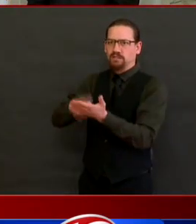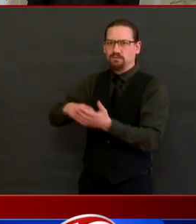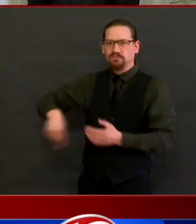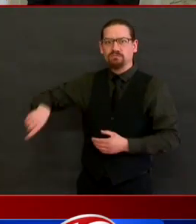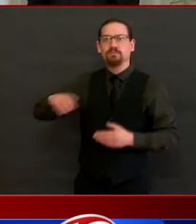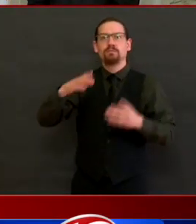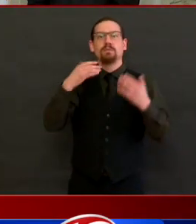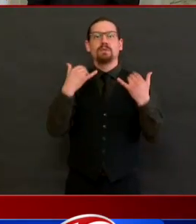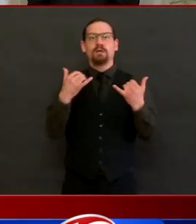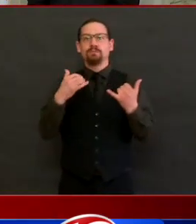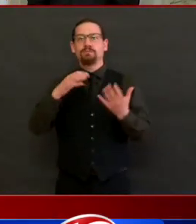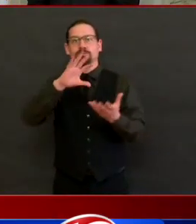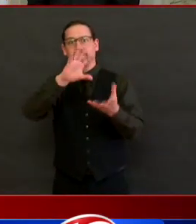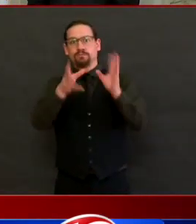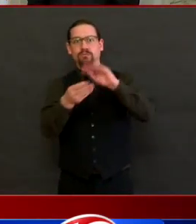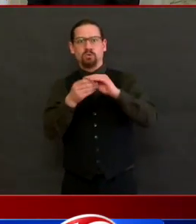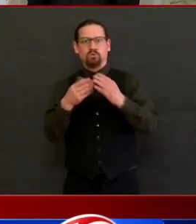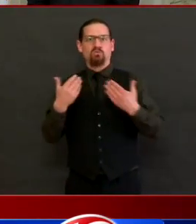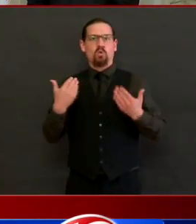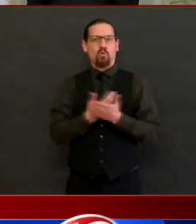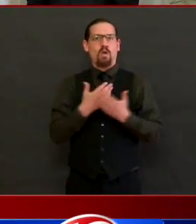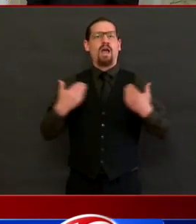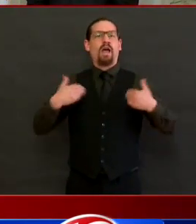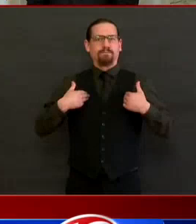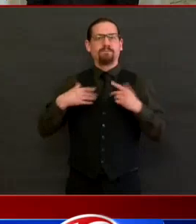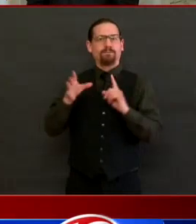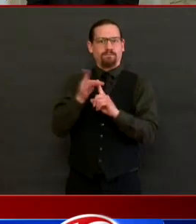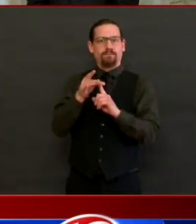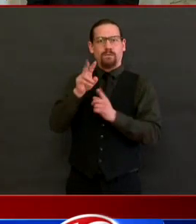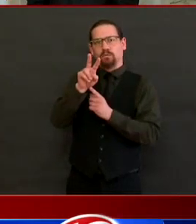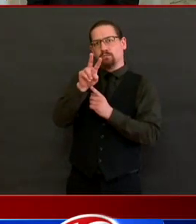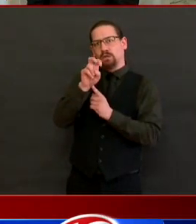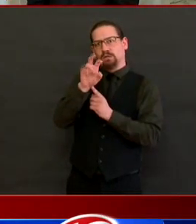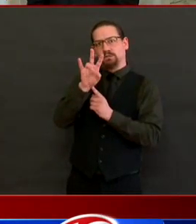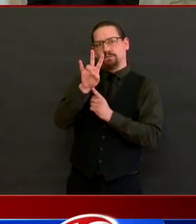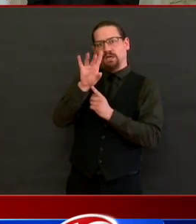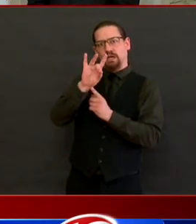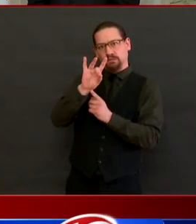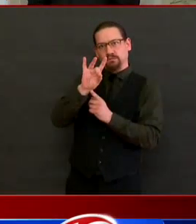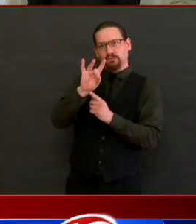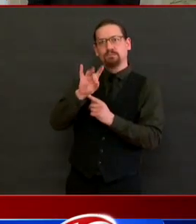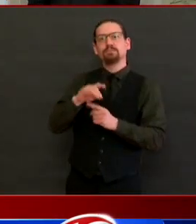and 7 new fatalities, unfortunately, to report.